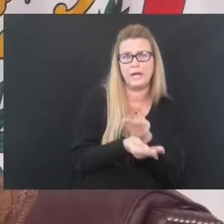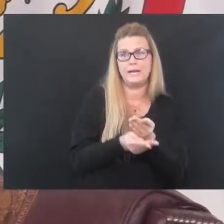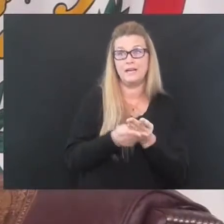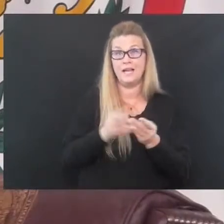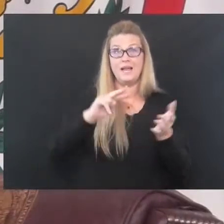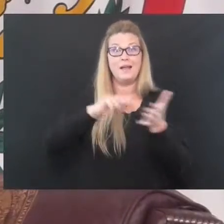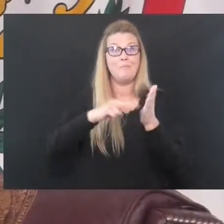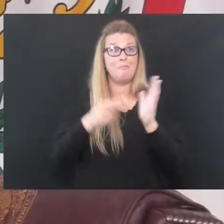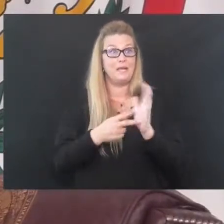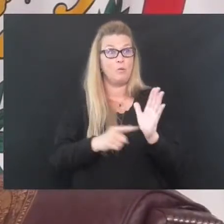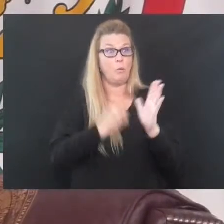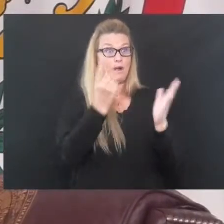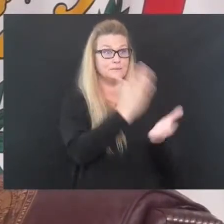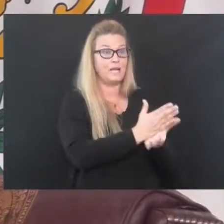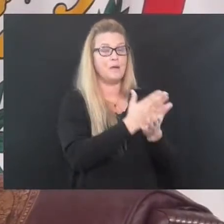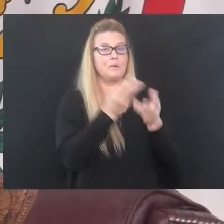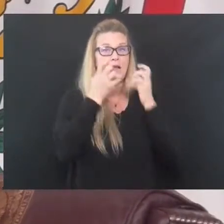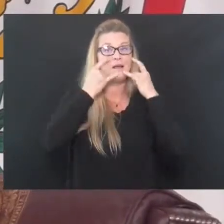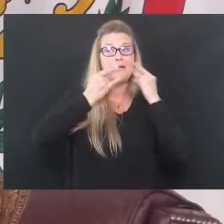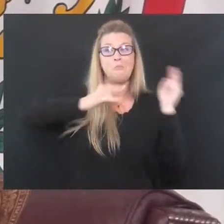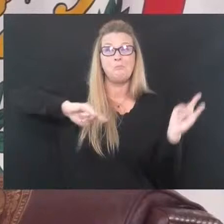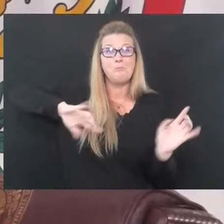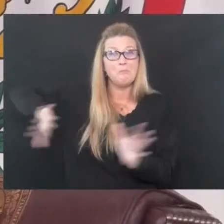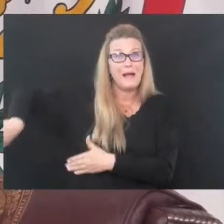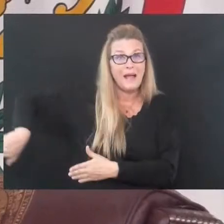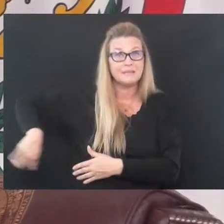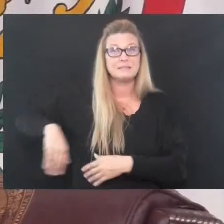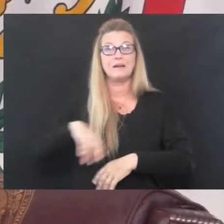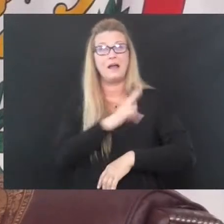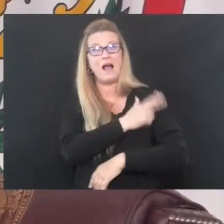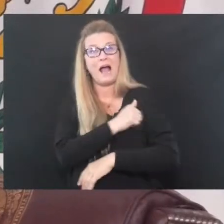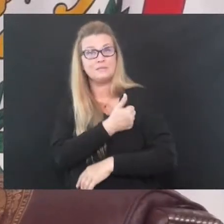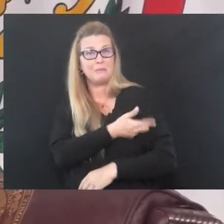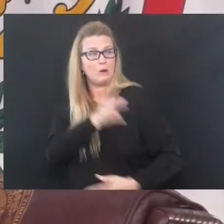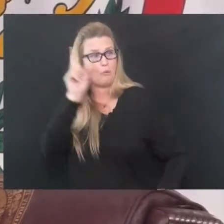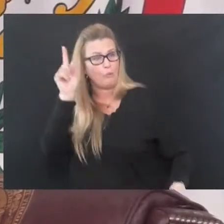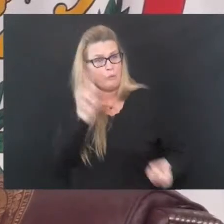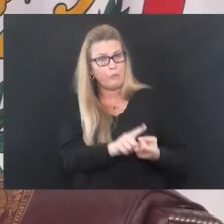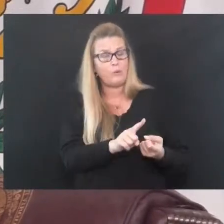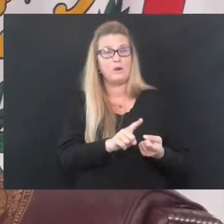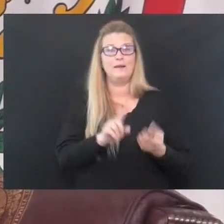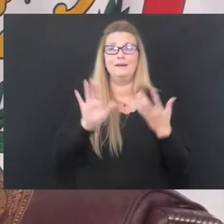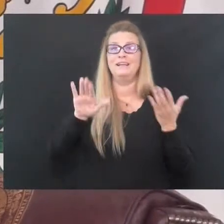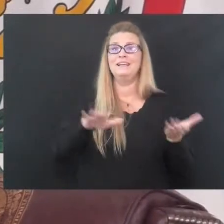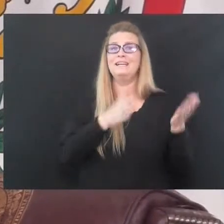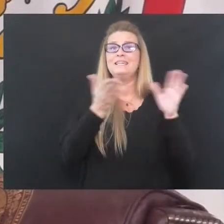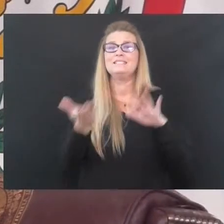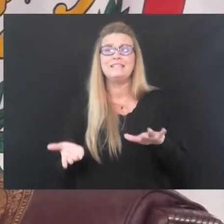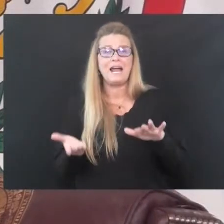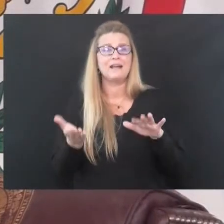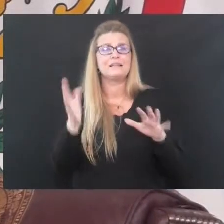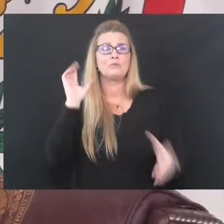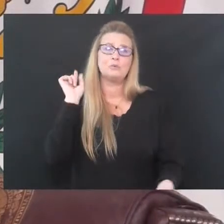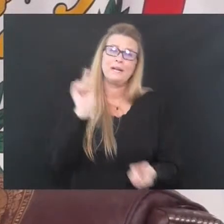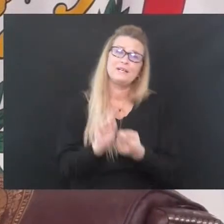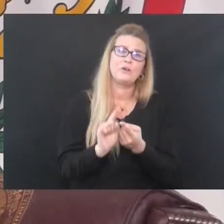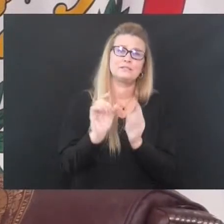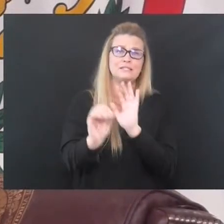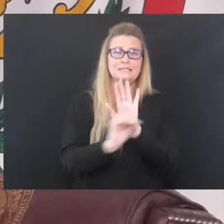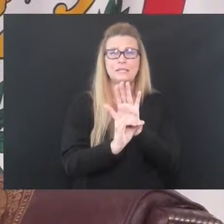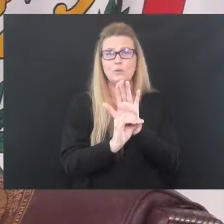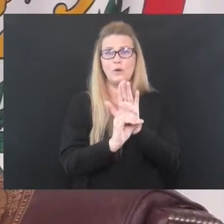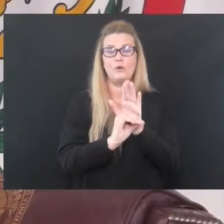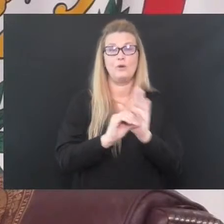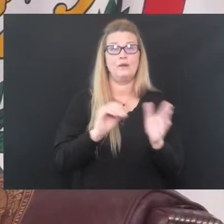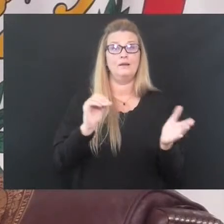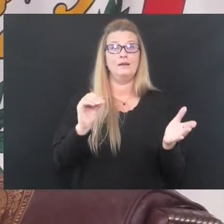masks go away, the hospitalizations go away, the death toll and the body bags start to